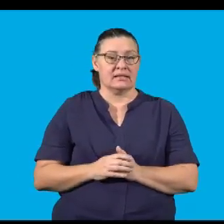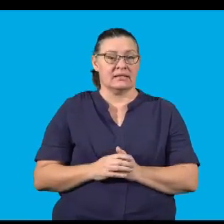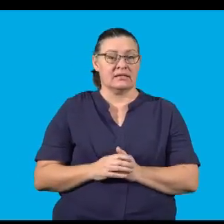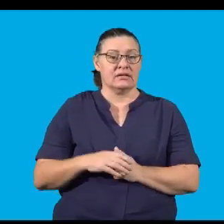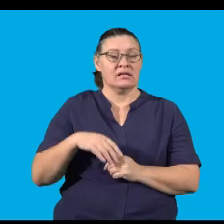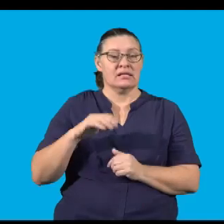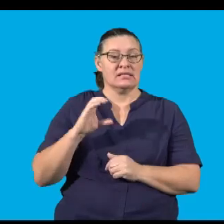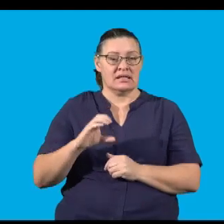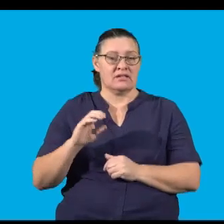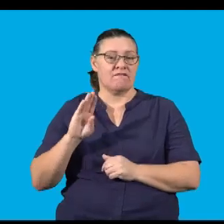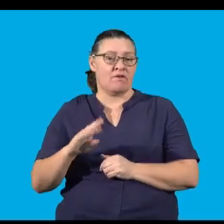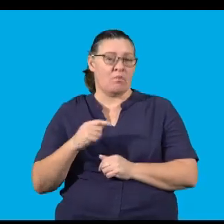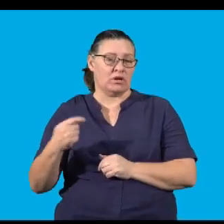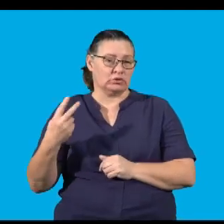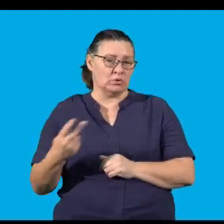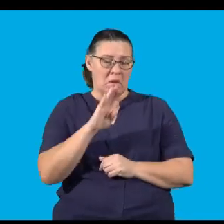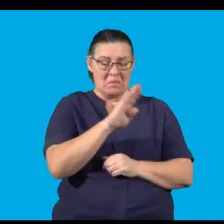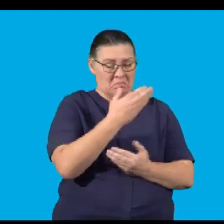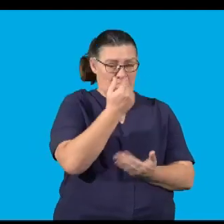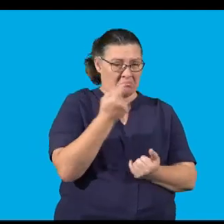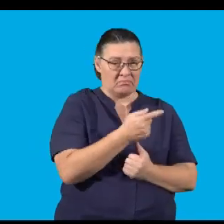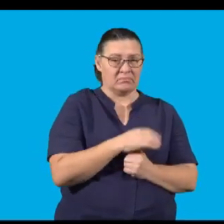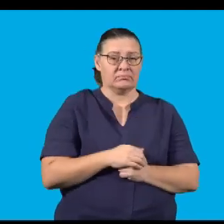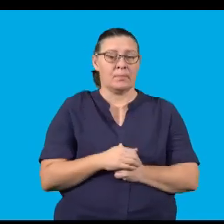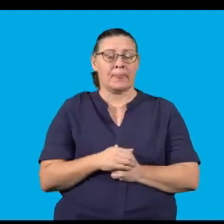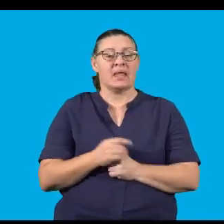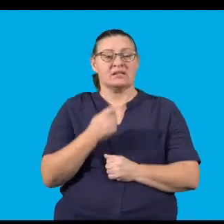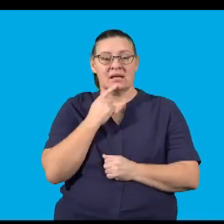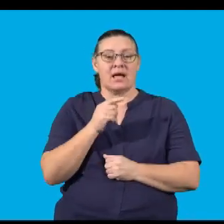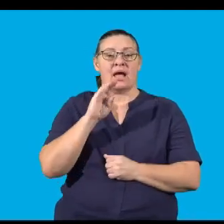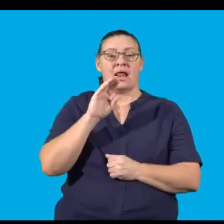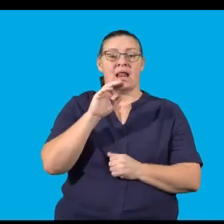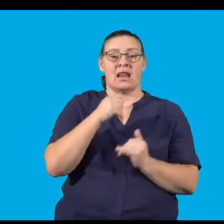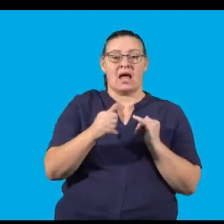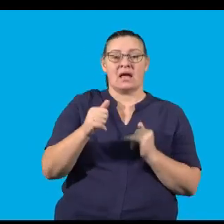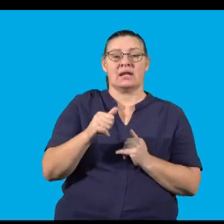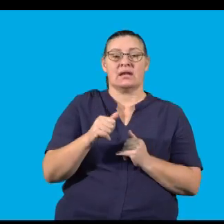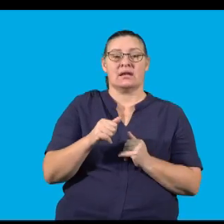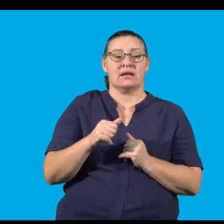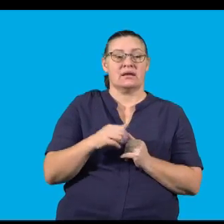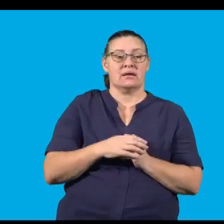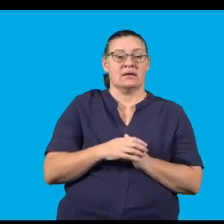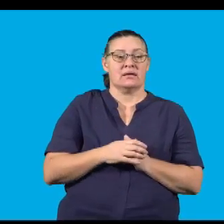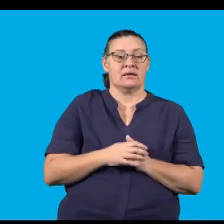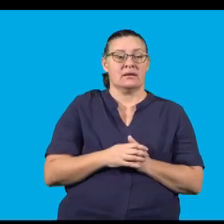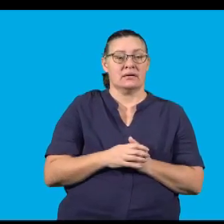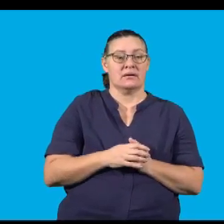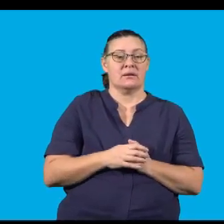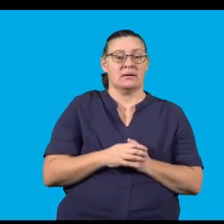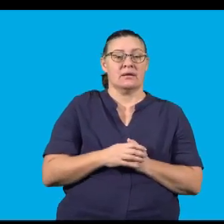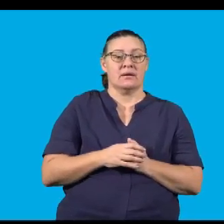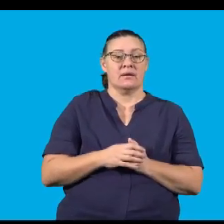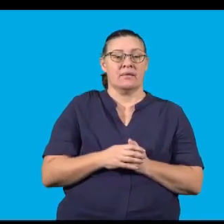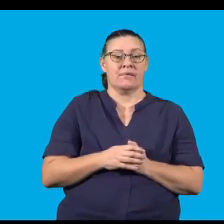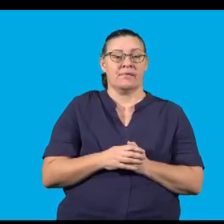minus 2. This is a triangle that's drawn, and they tell you line BC is produced. Produced just means extended